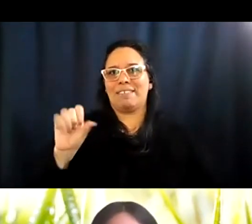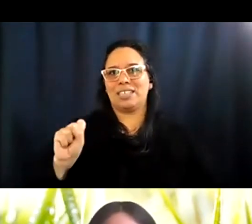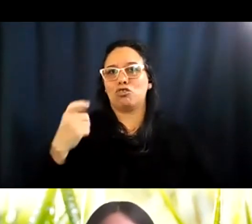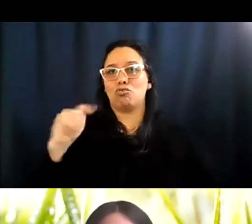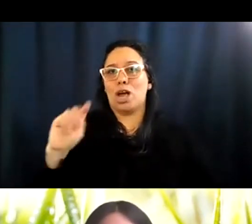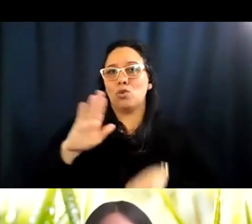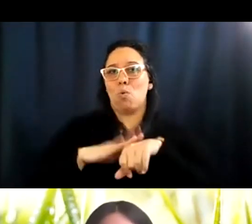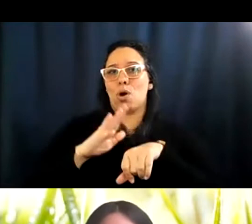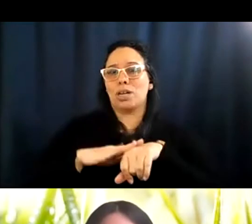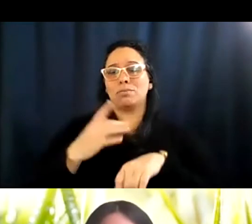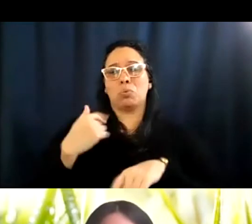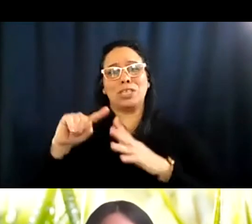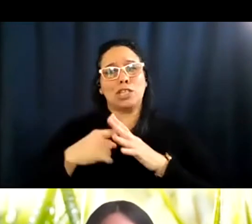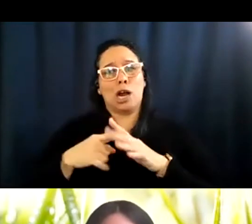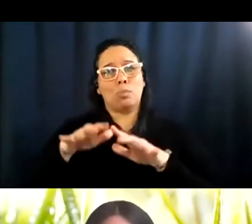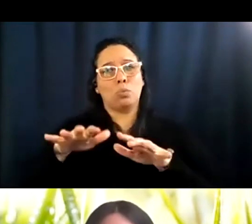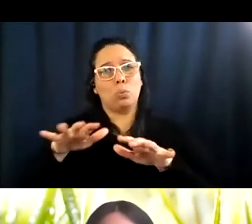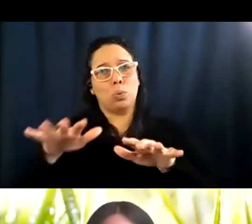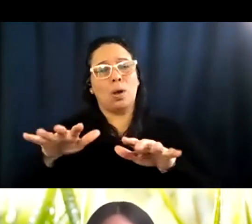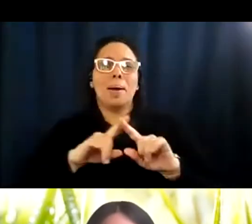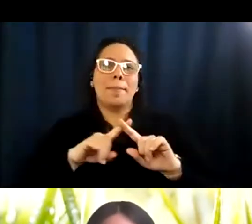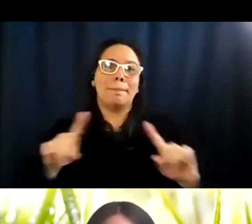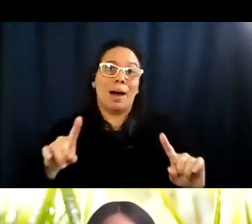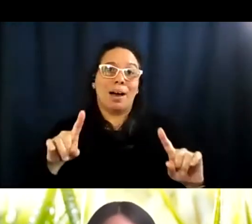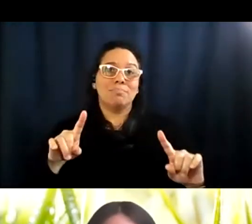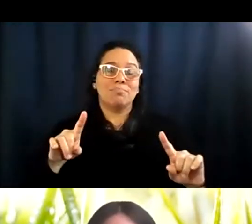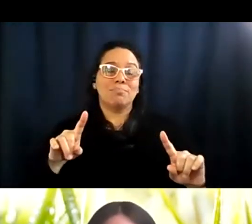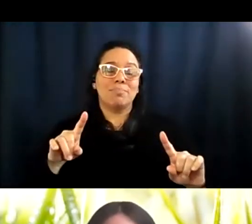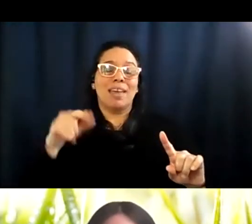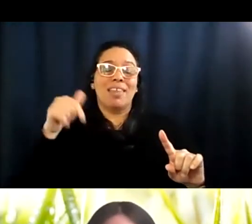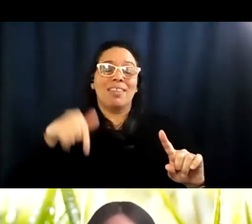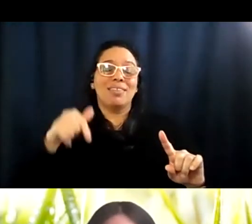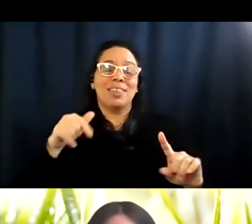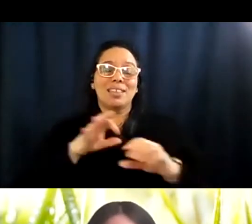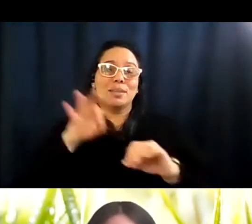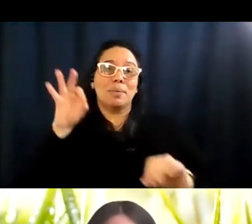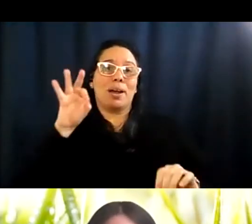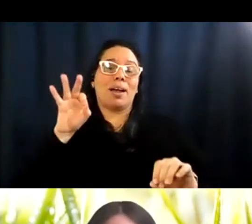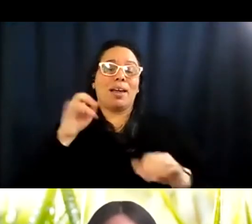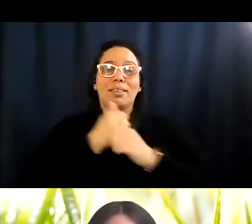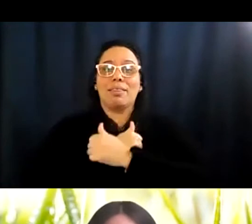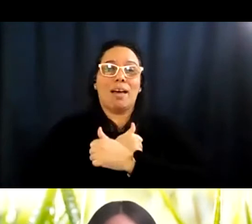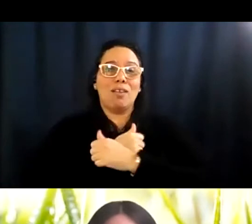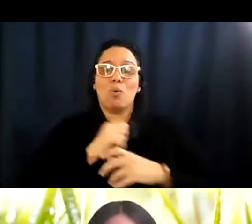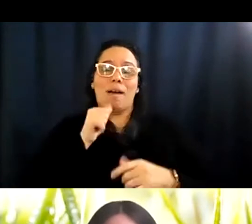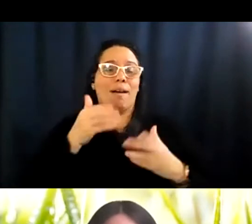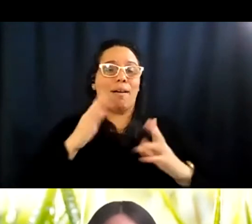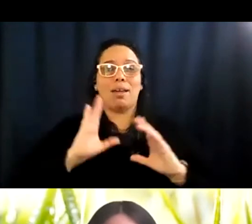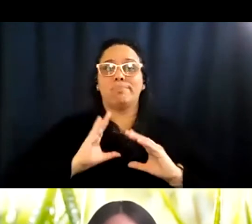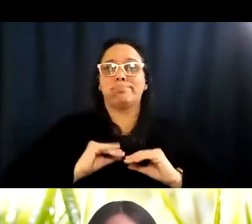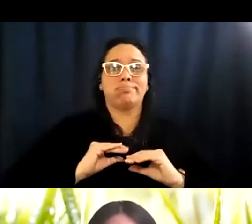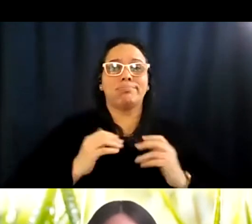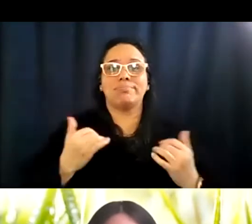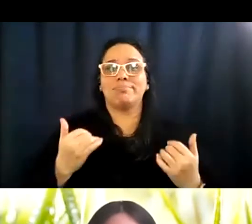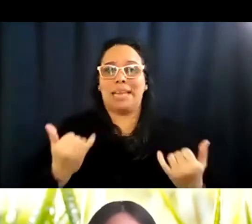the spirit of this event is positivity and love. So we're not gonna let that get us down and we're gonna have a great time today. I'm so excited